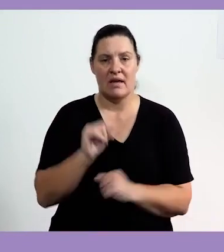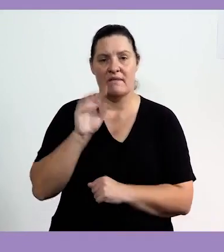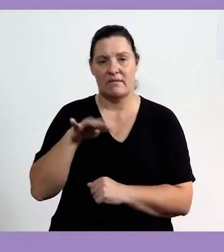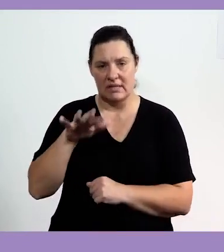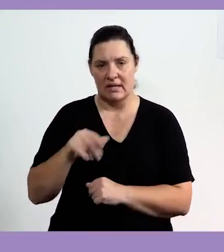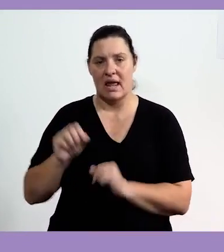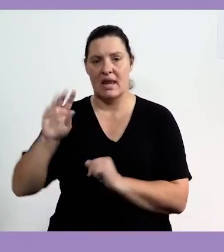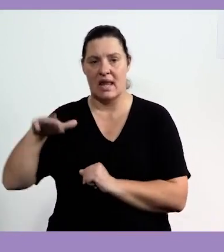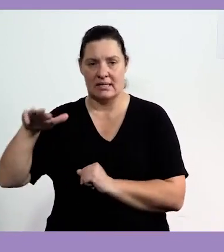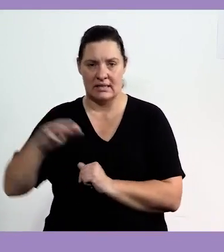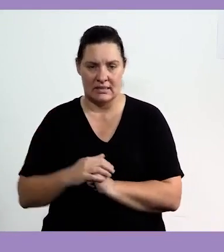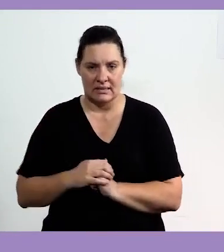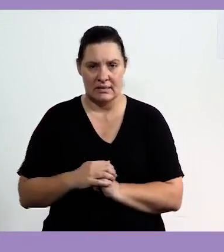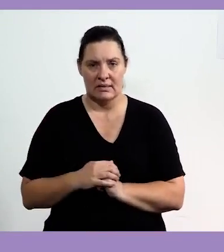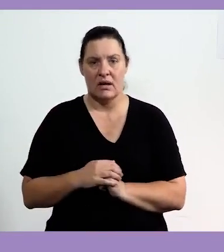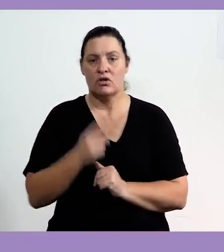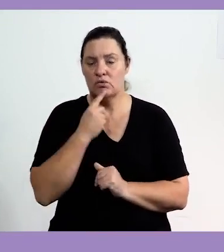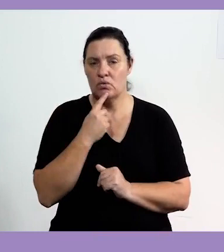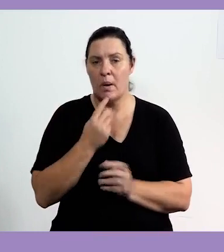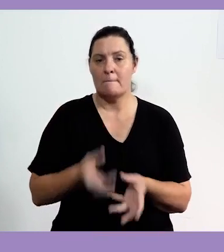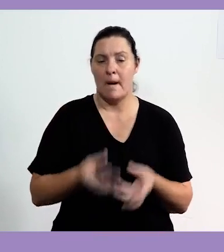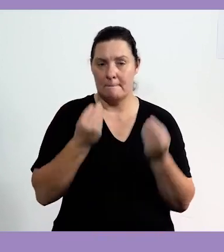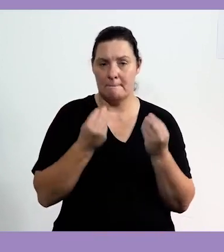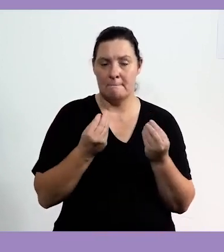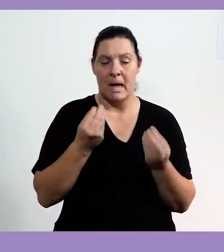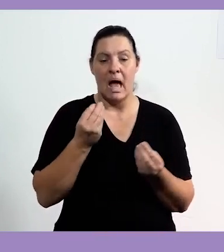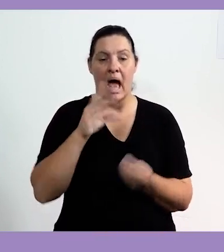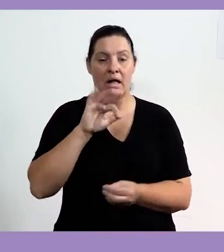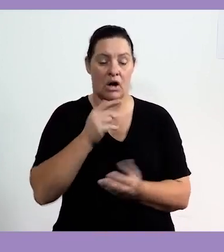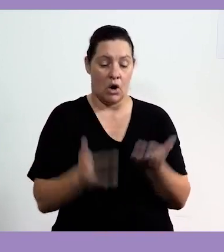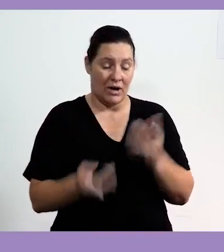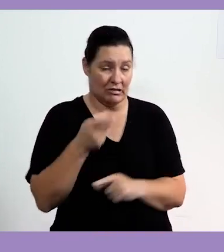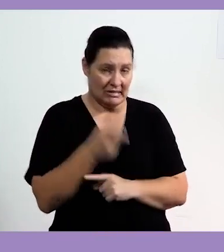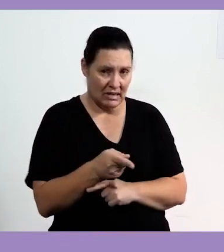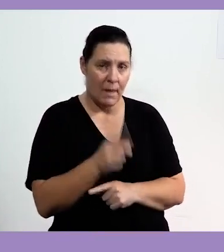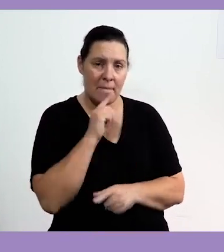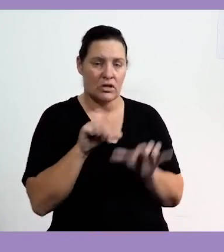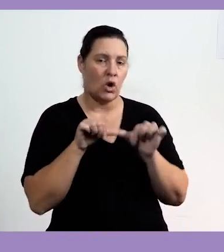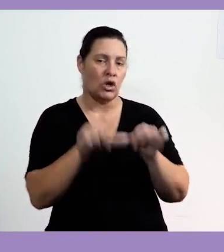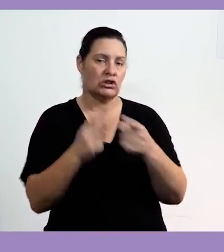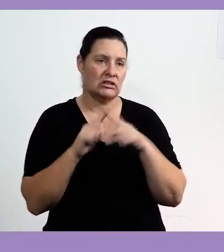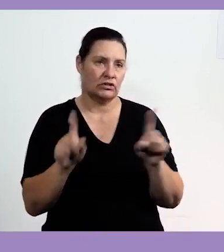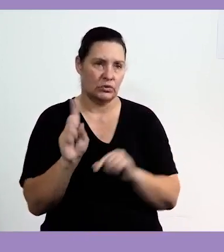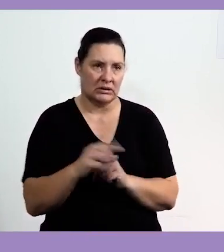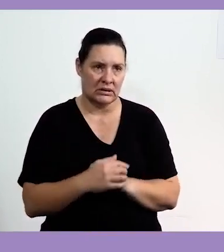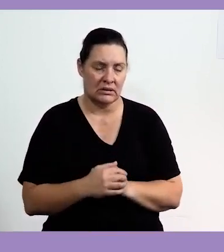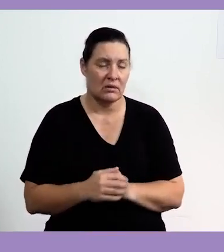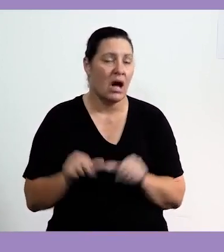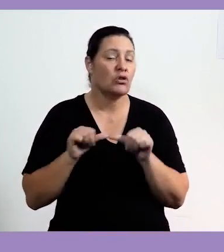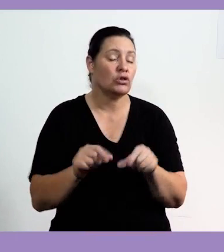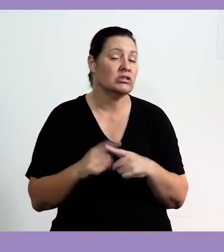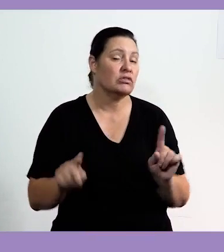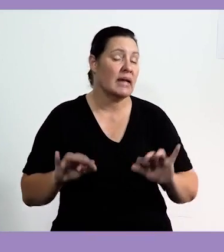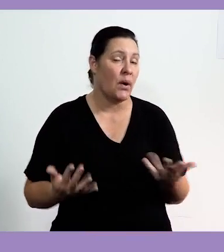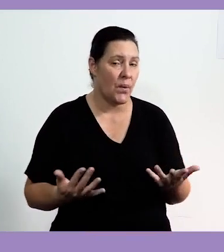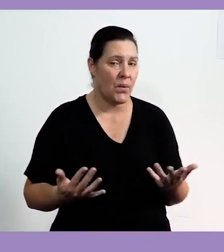11, 15, and 19. For us to find the algebraic equation, we need to find the constant difference. How